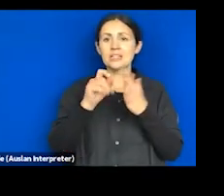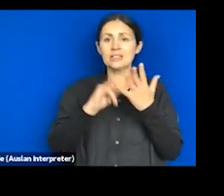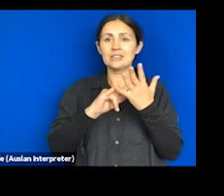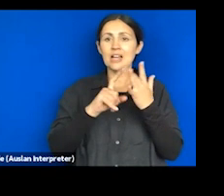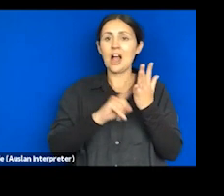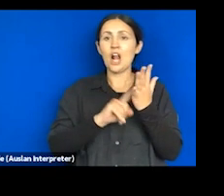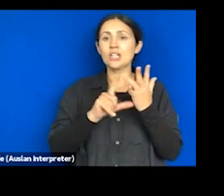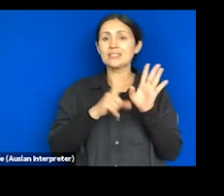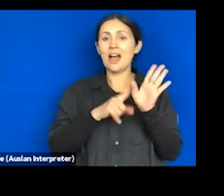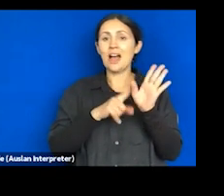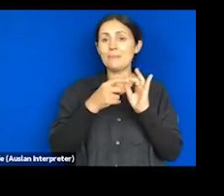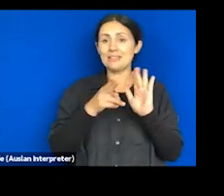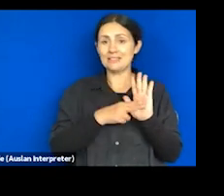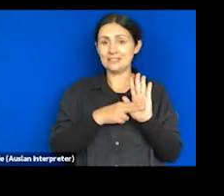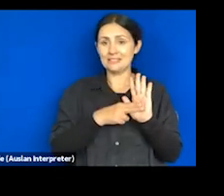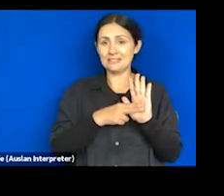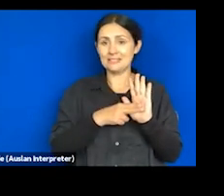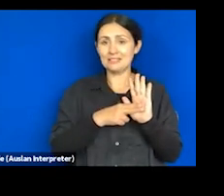have,